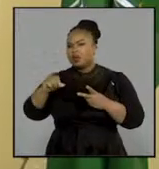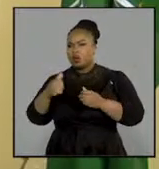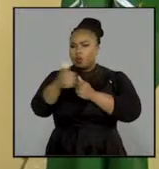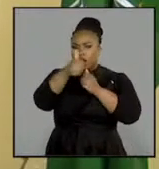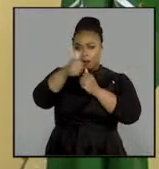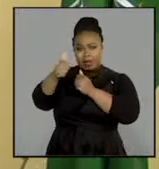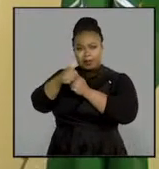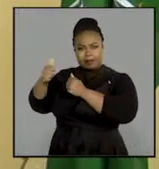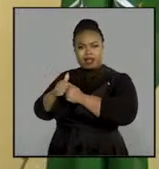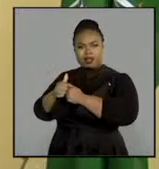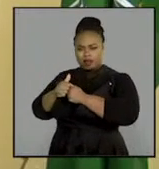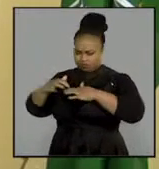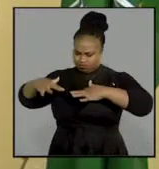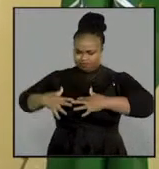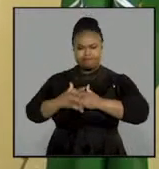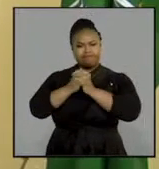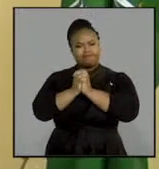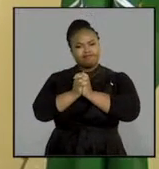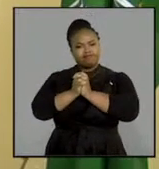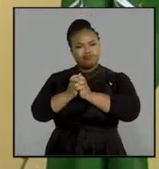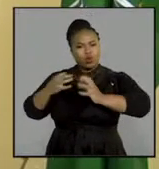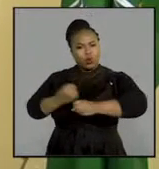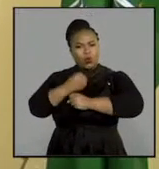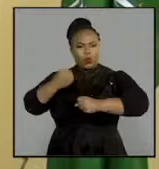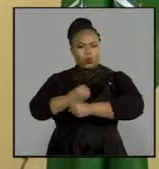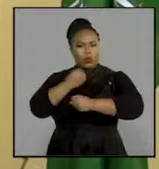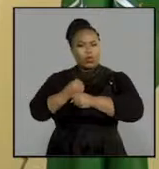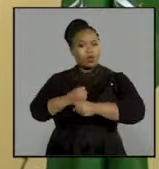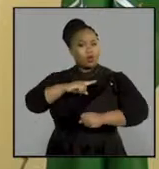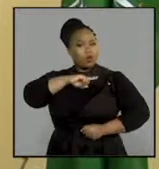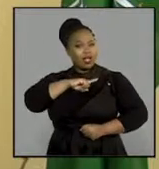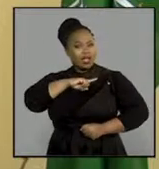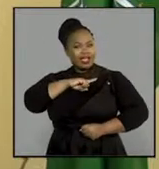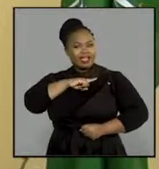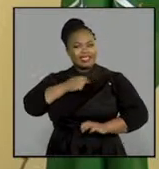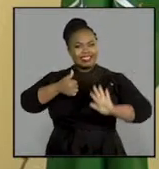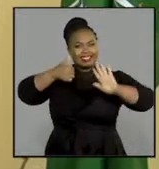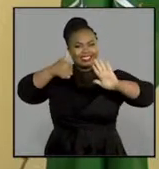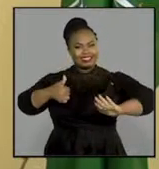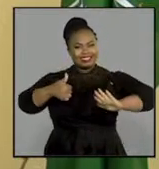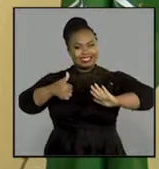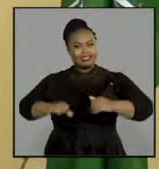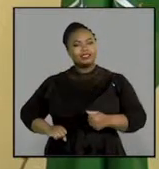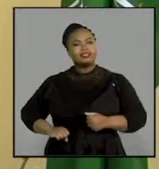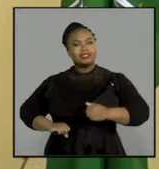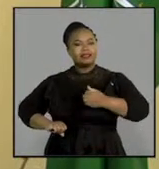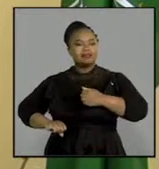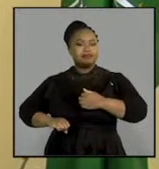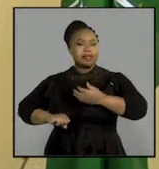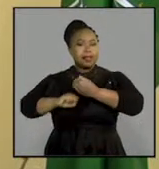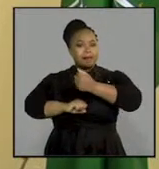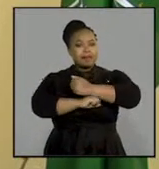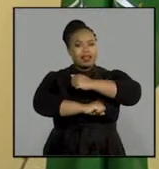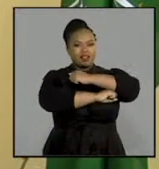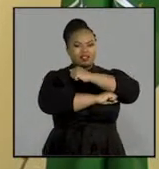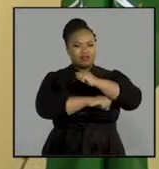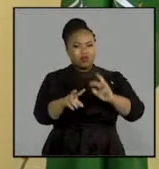society, we have worked together to give effect to the six